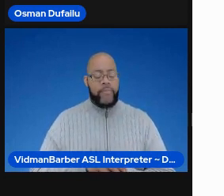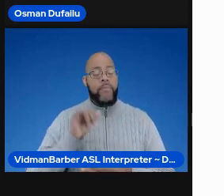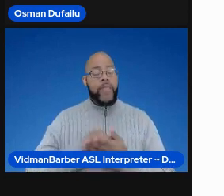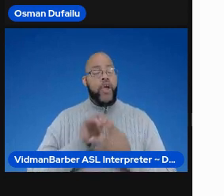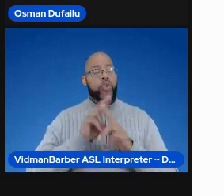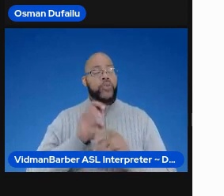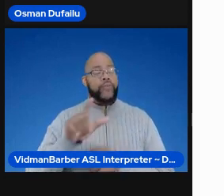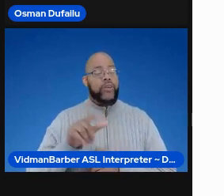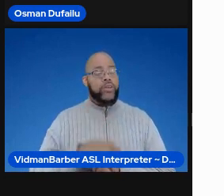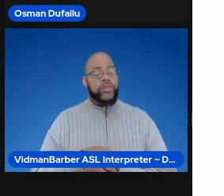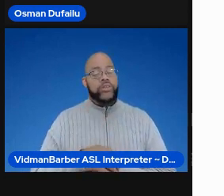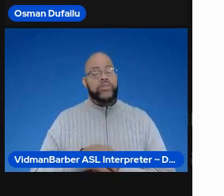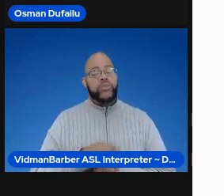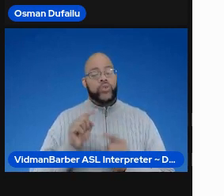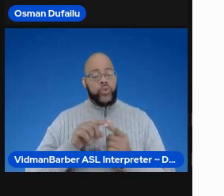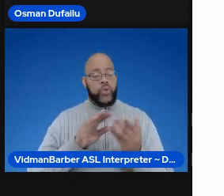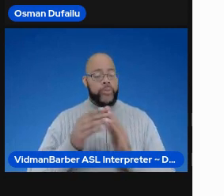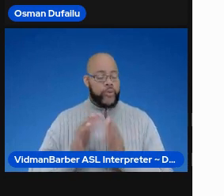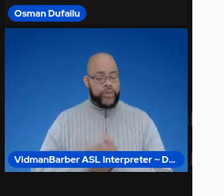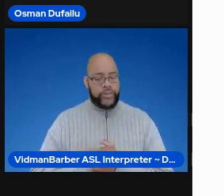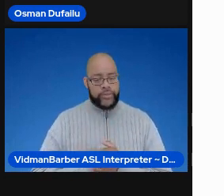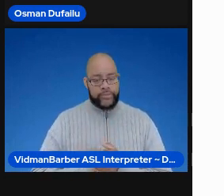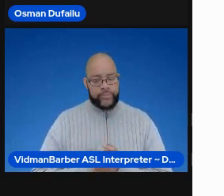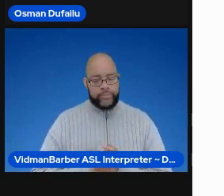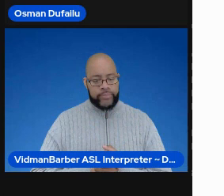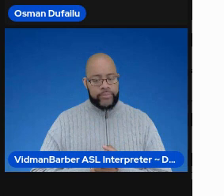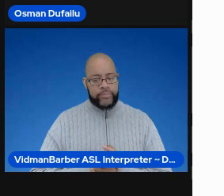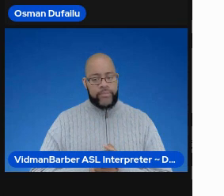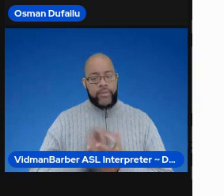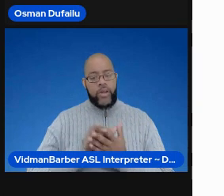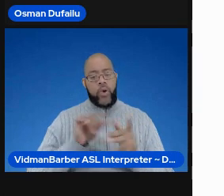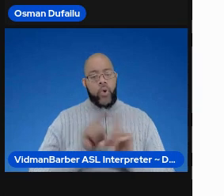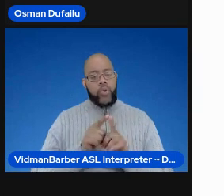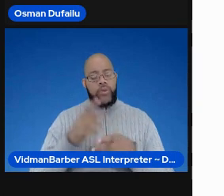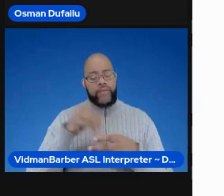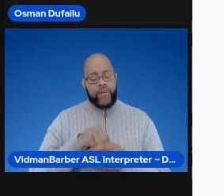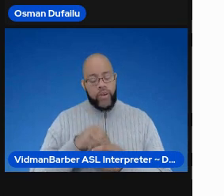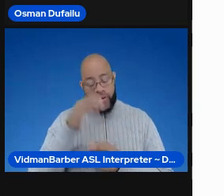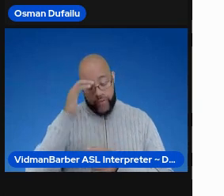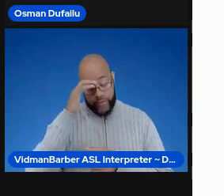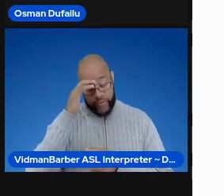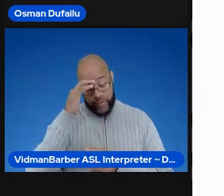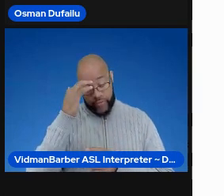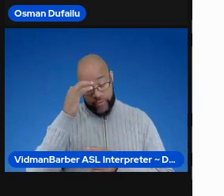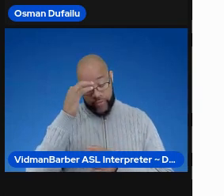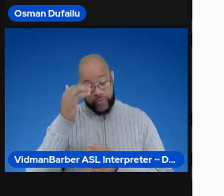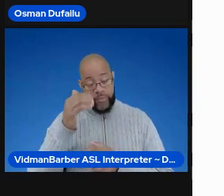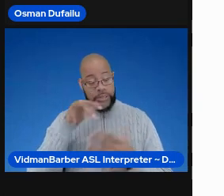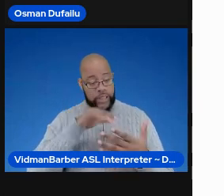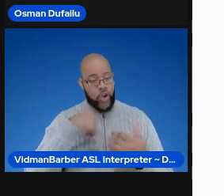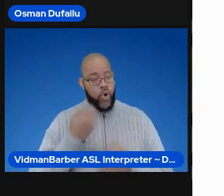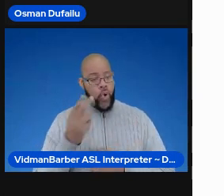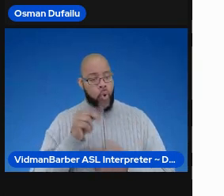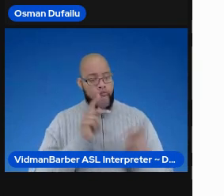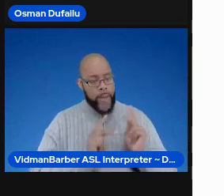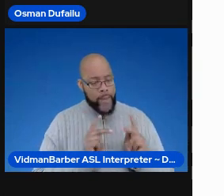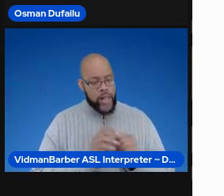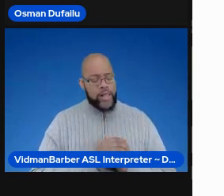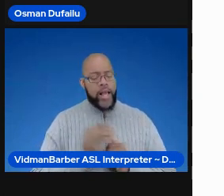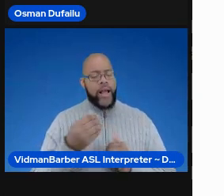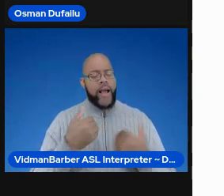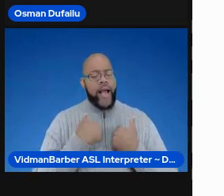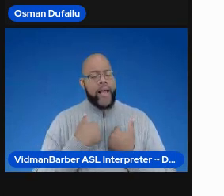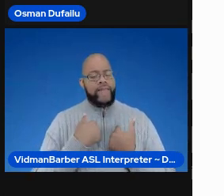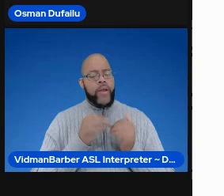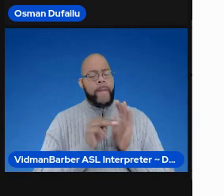useful to our communities. And that also involves studying our own people and having